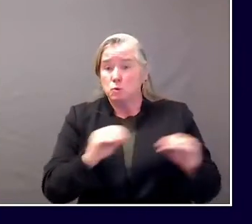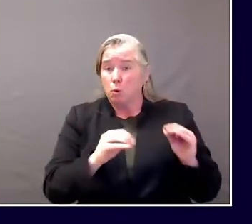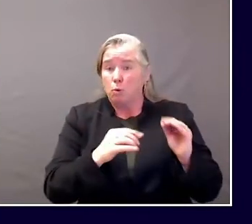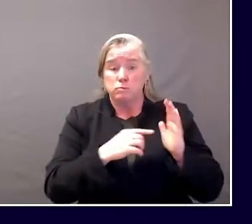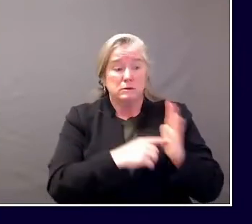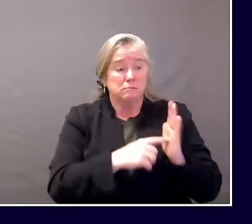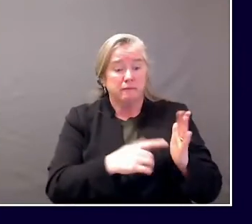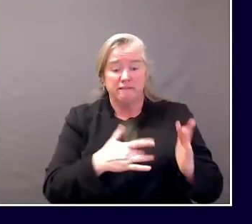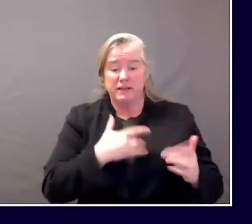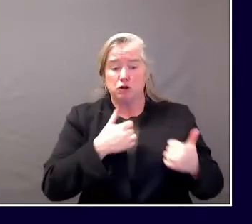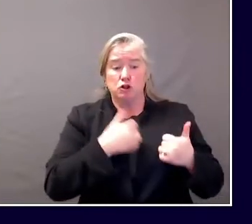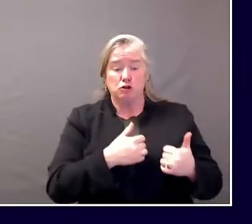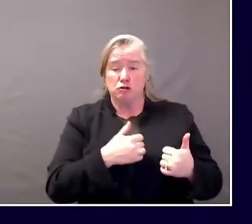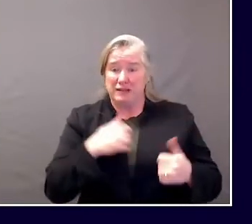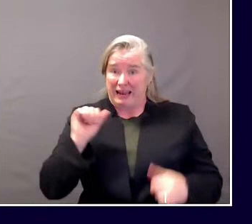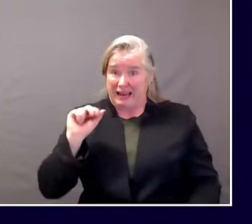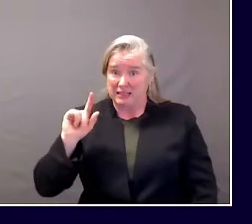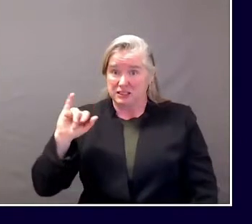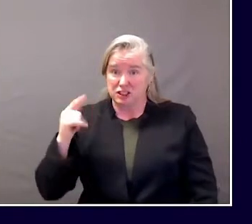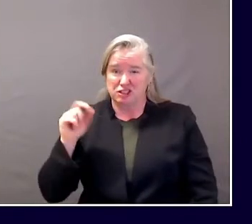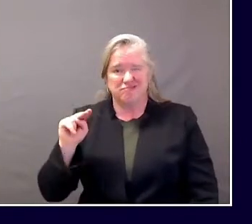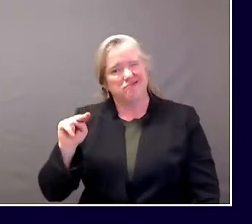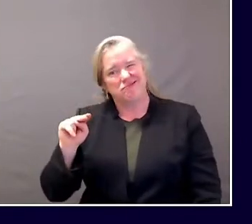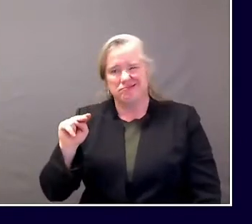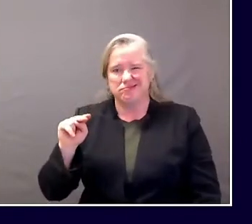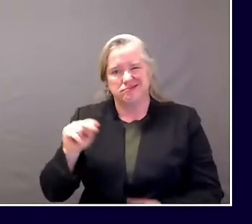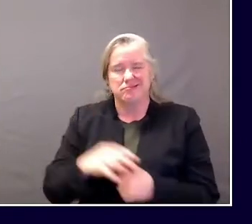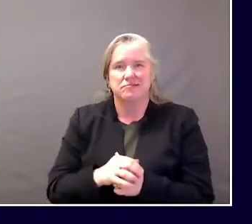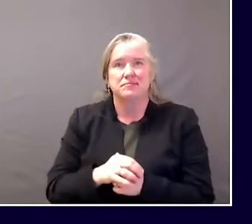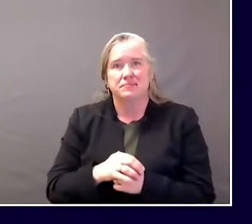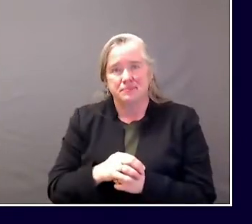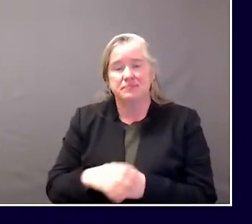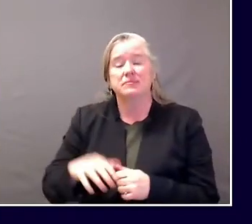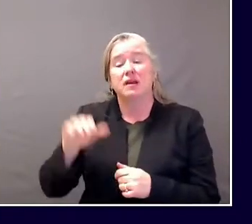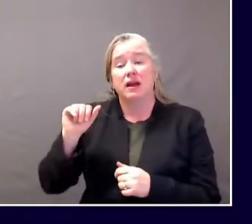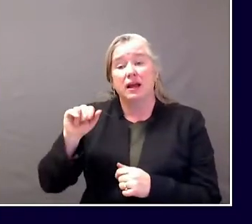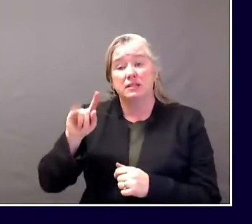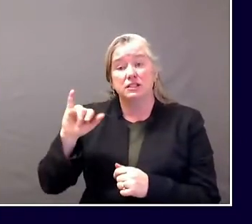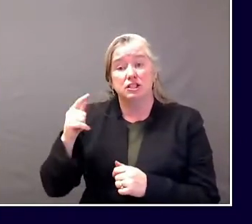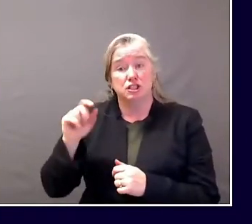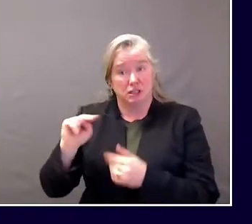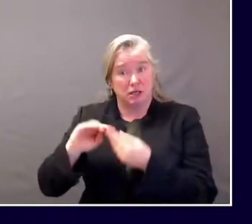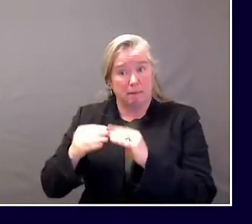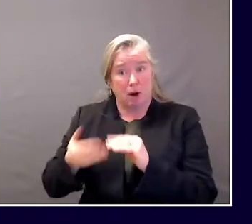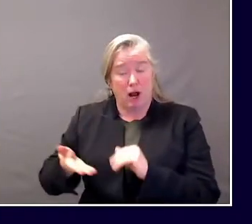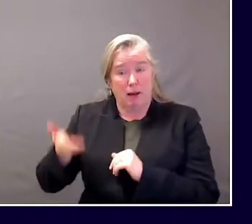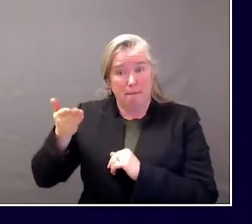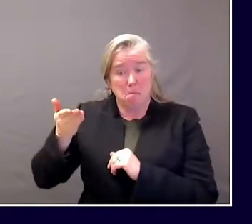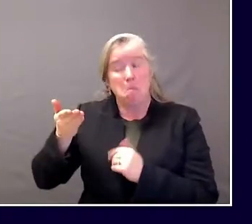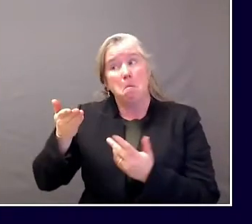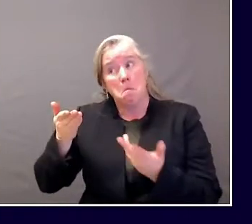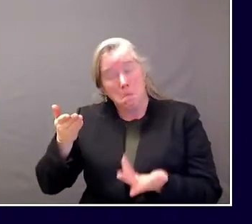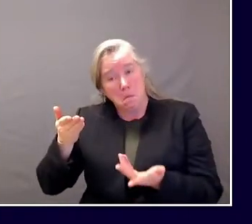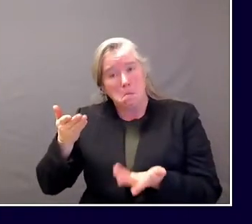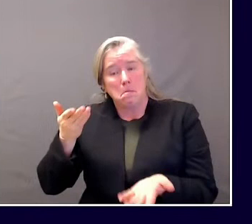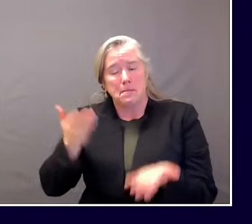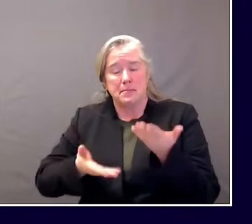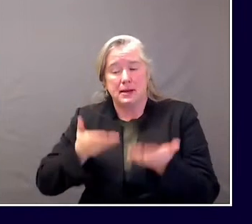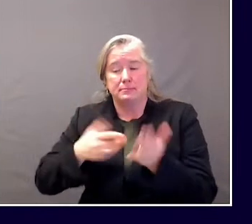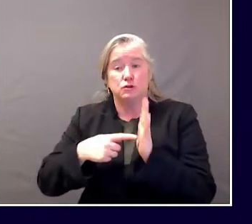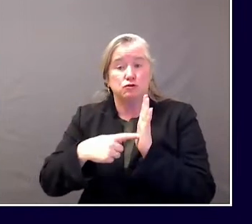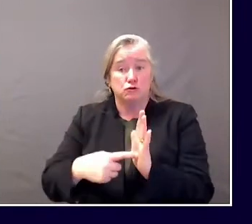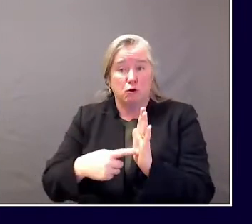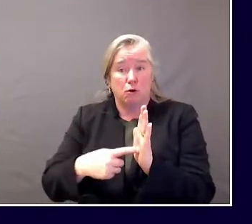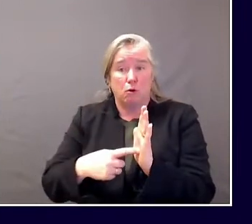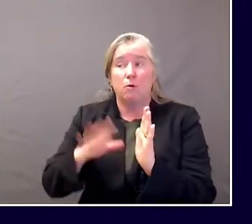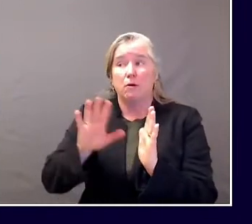symptoms. The fact that the antigen positivity rate has ticked upward may be an indication that those tests are